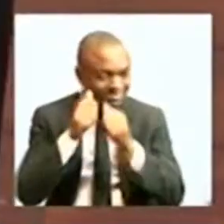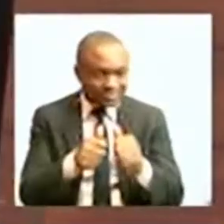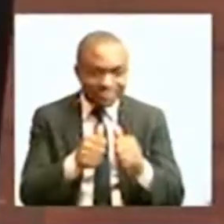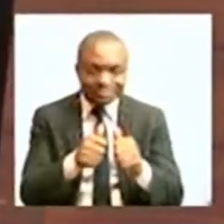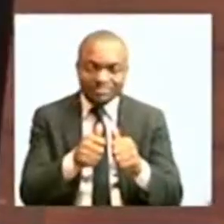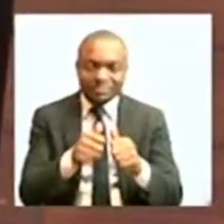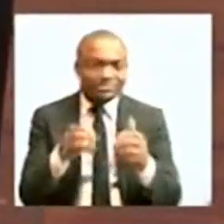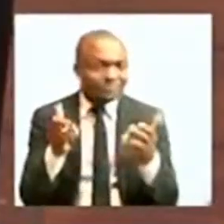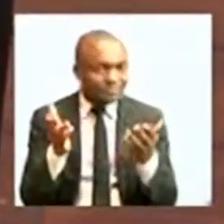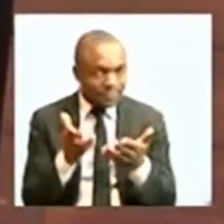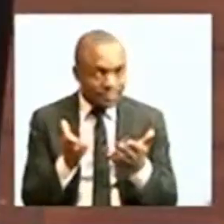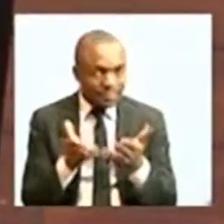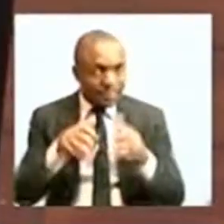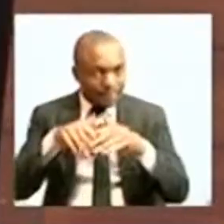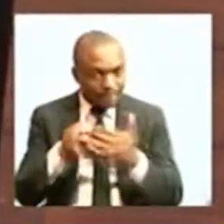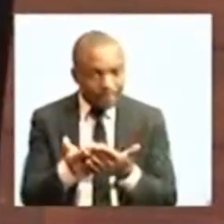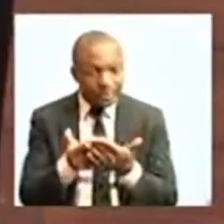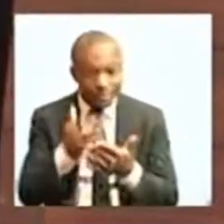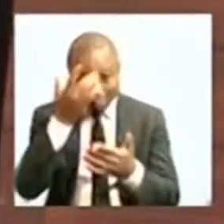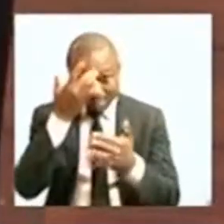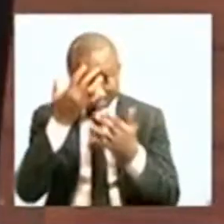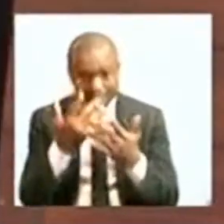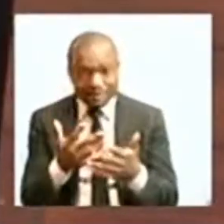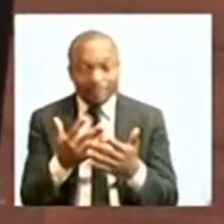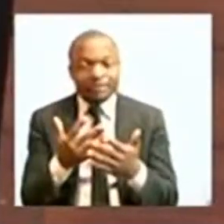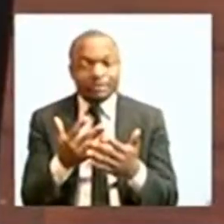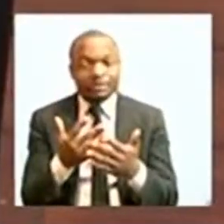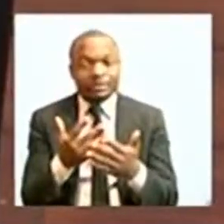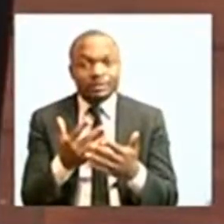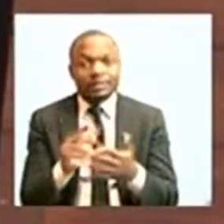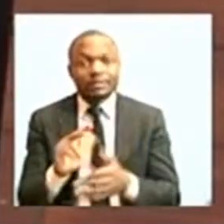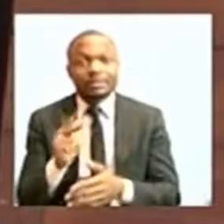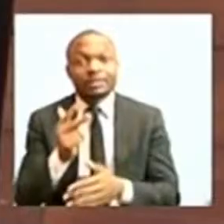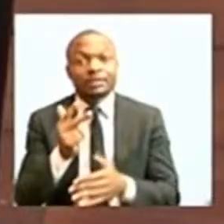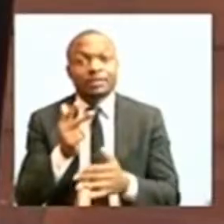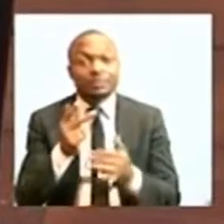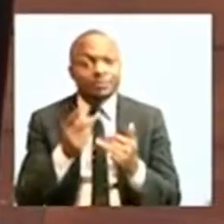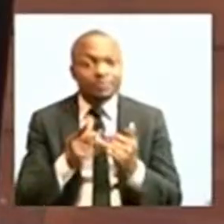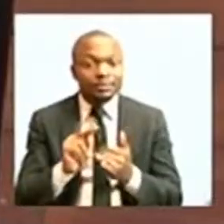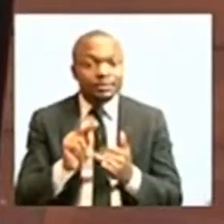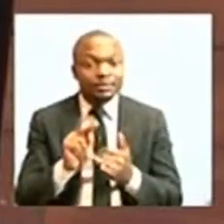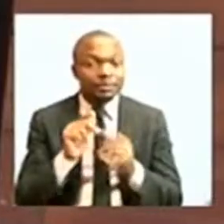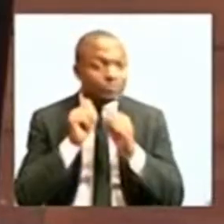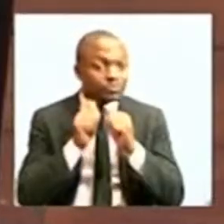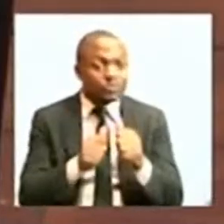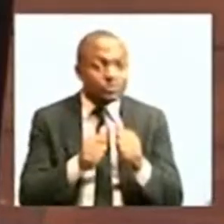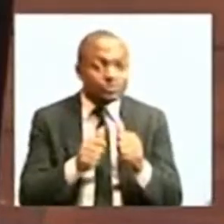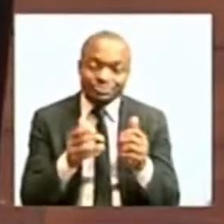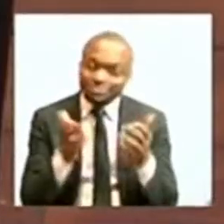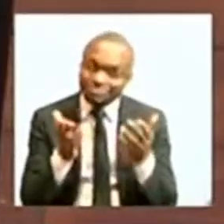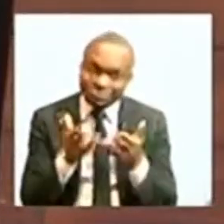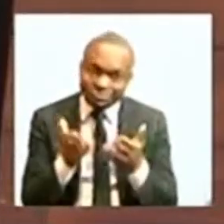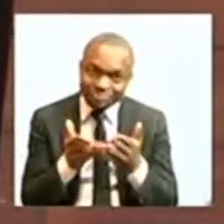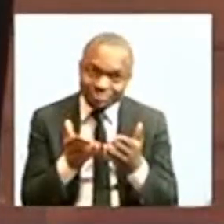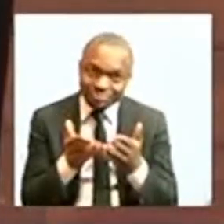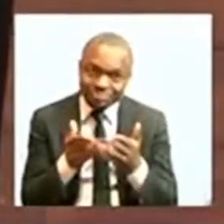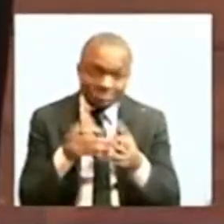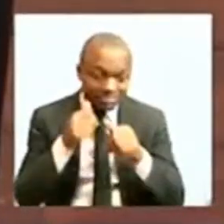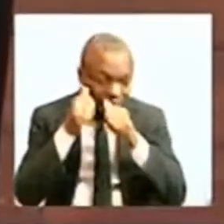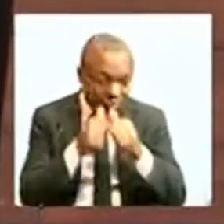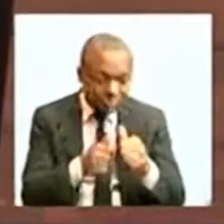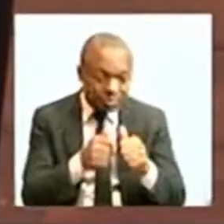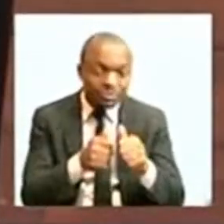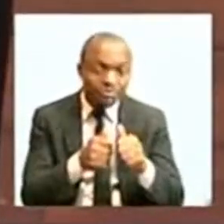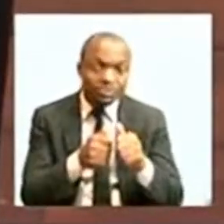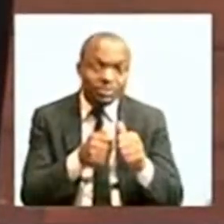not compliant. How do you expect the third party to be compliant? No ways. So the compliance starts